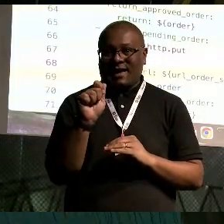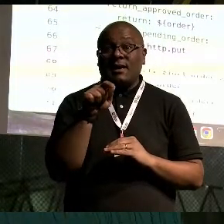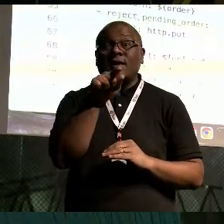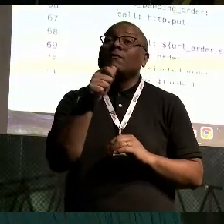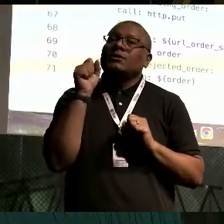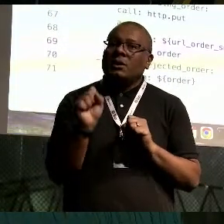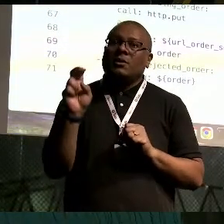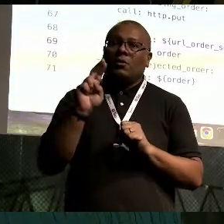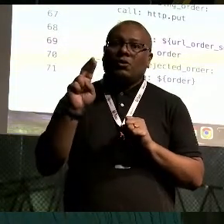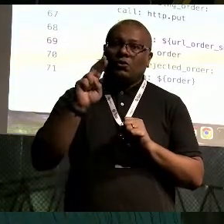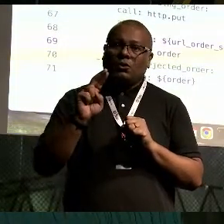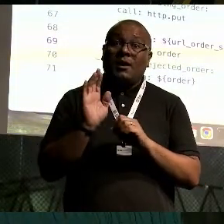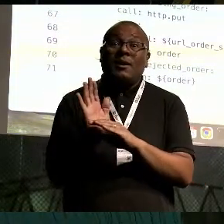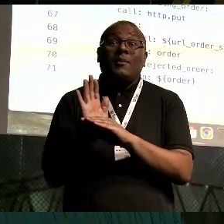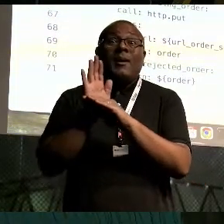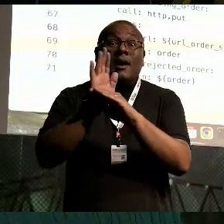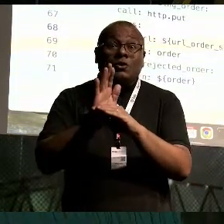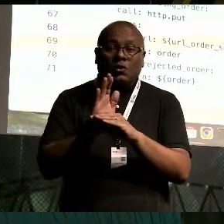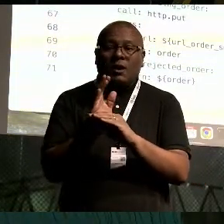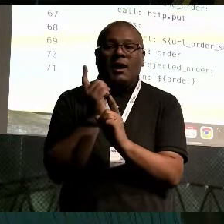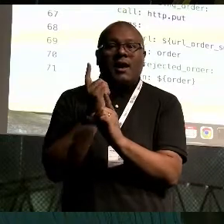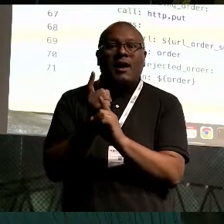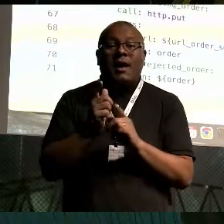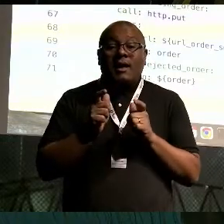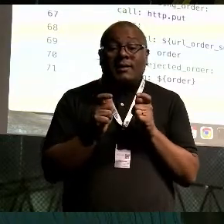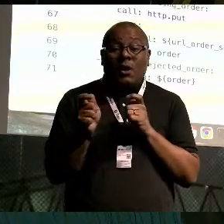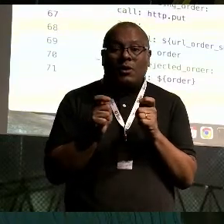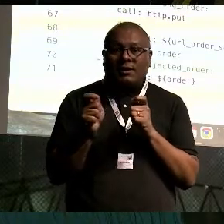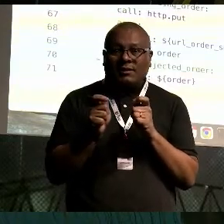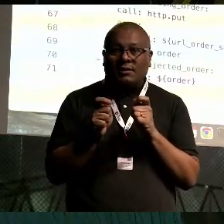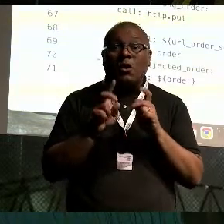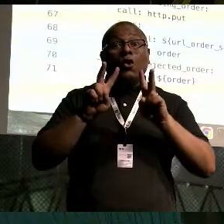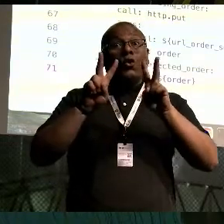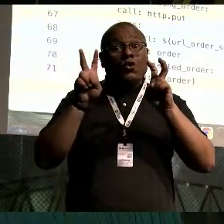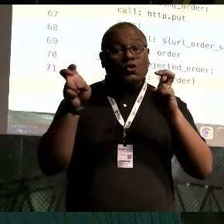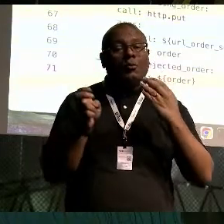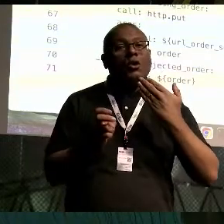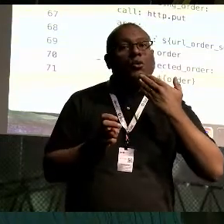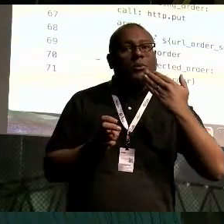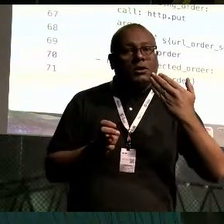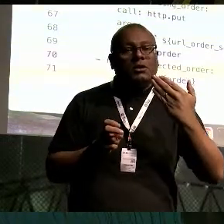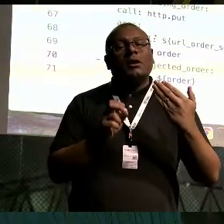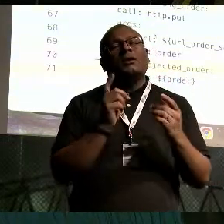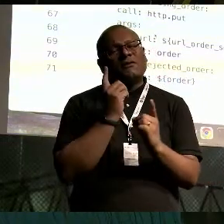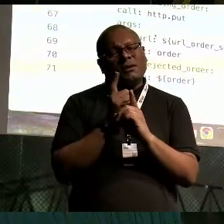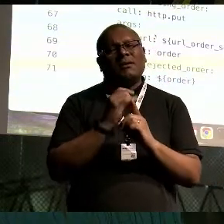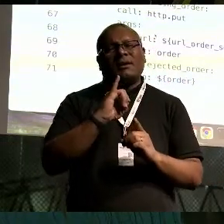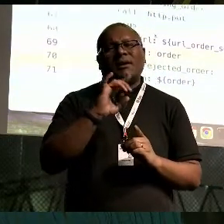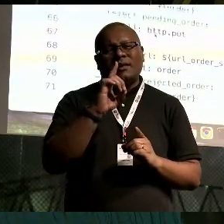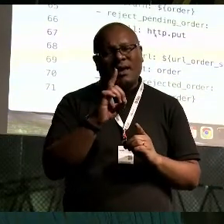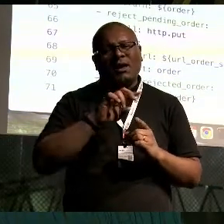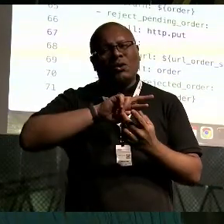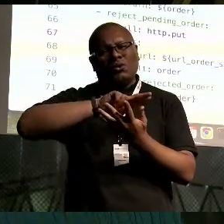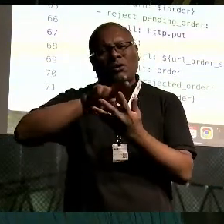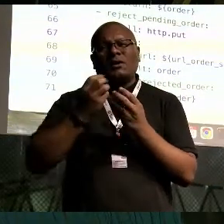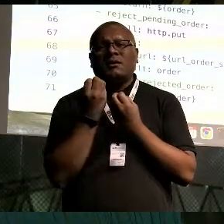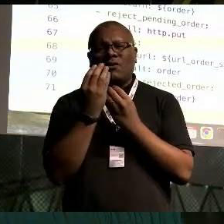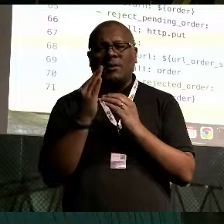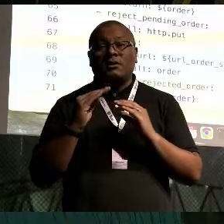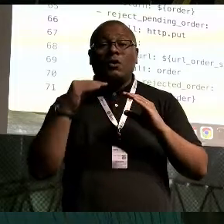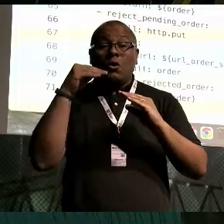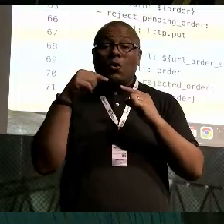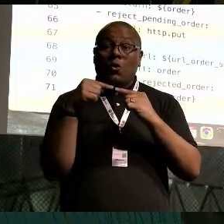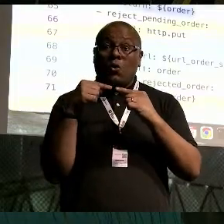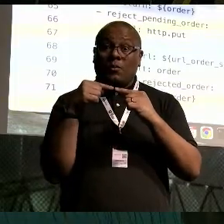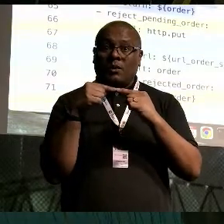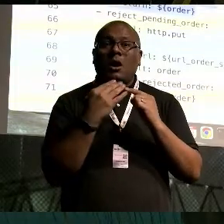order. And then we will call the order service with order ID, and we'll just reject the order. Otherwise, we'll approve